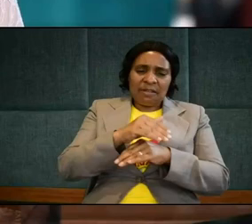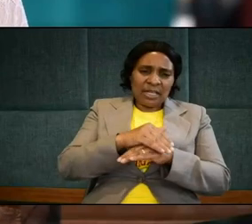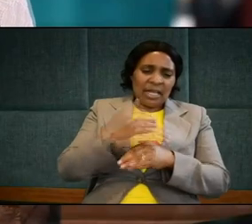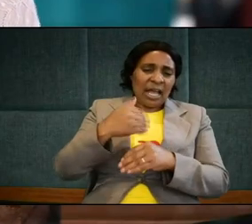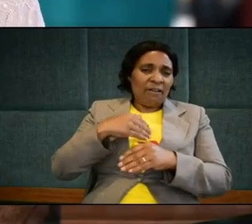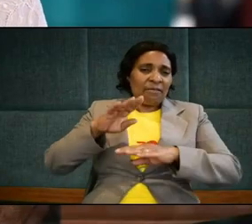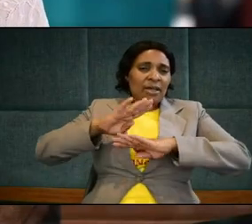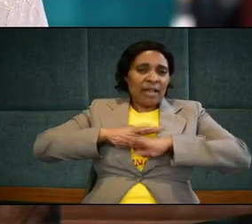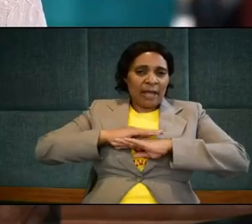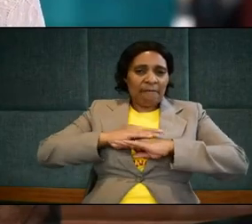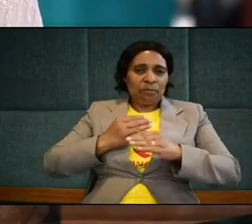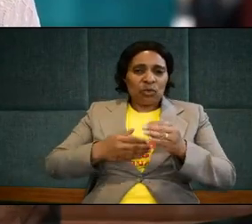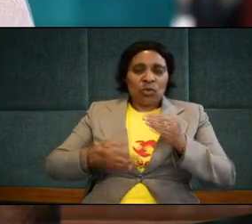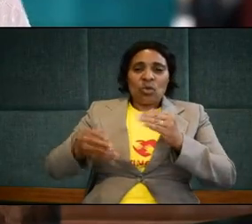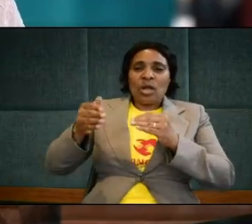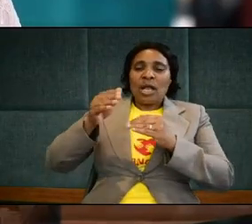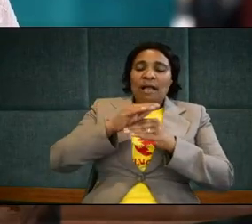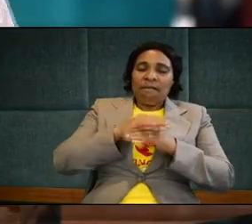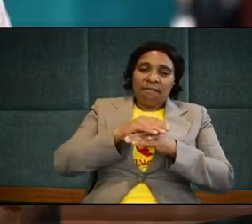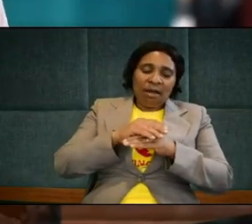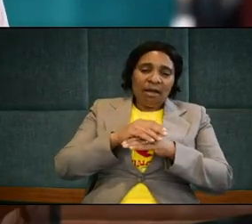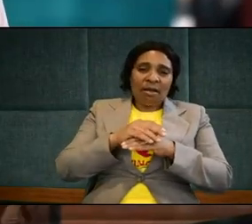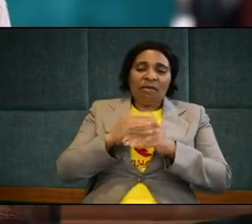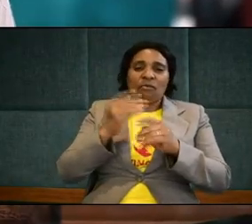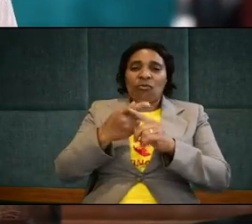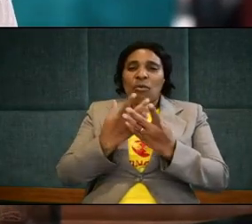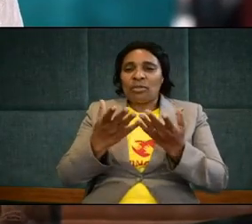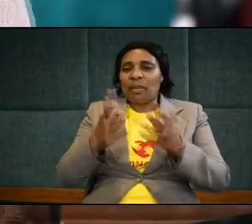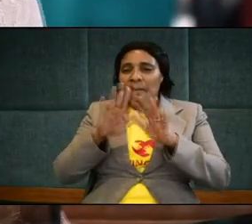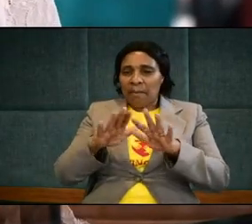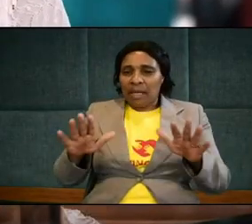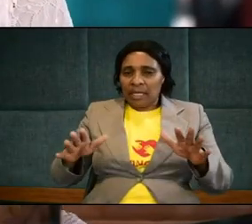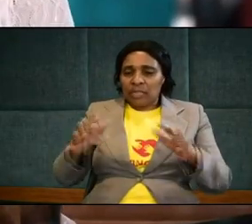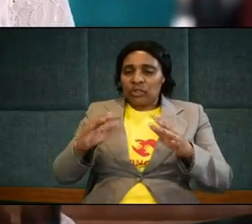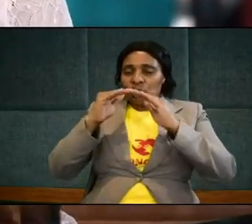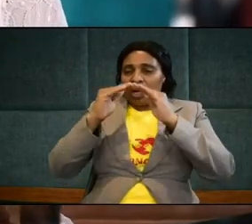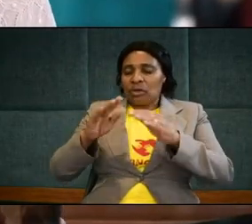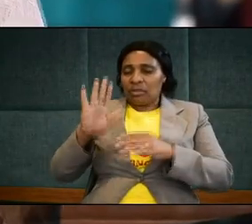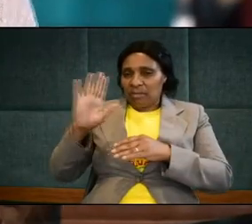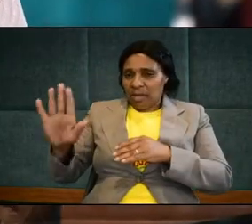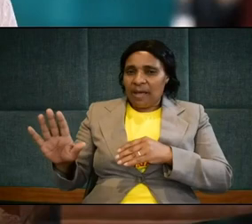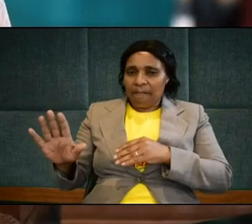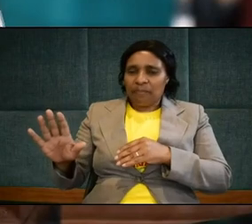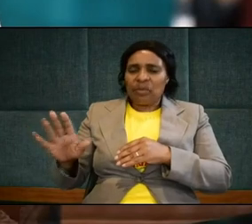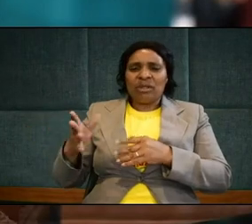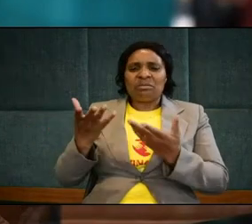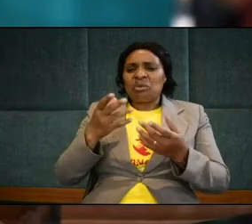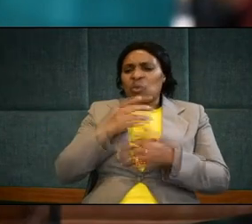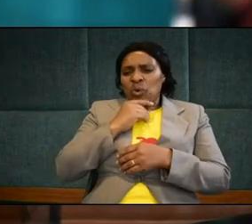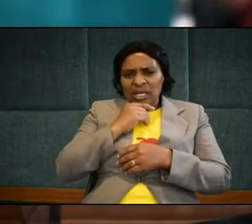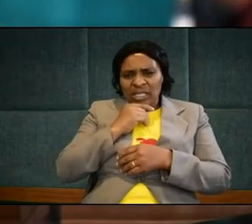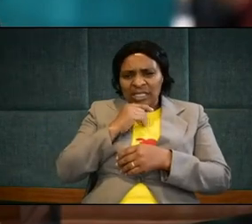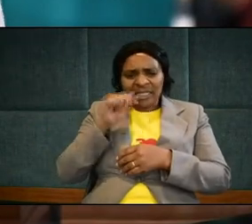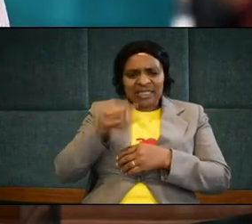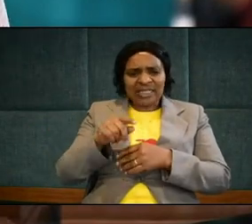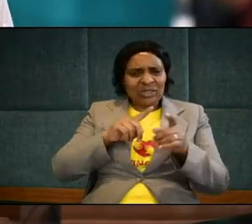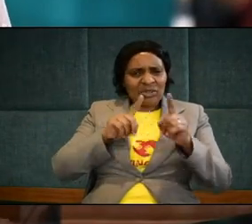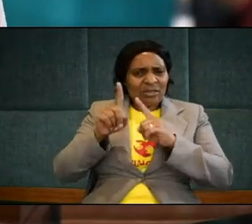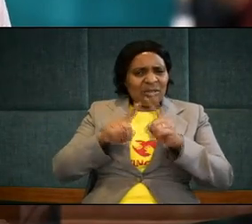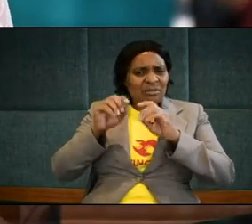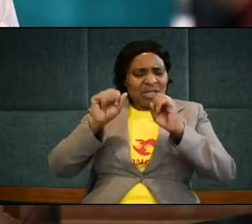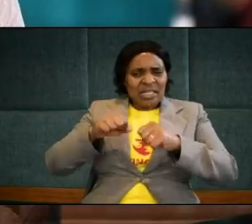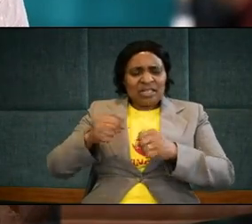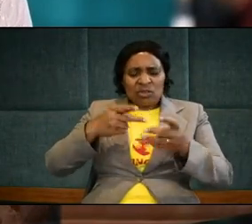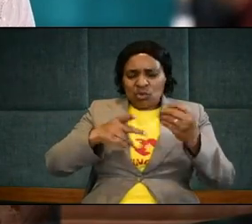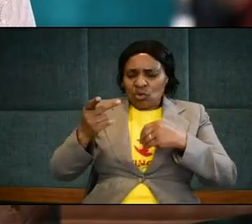enough to cover the costs from back and forth from the market to his house. He wondered, was this trip really worth it? Yes, I